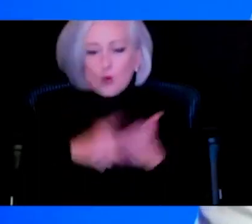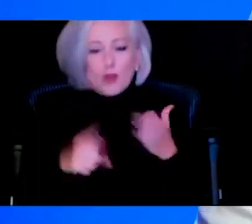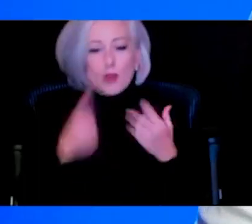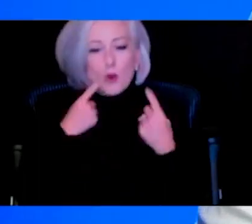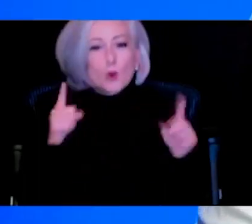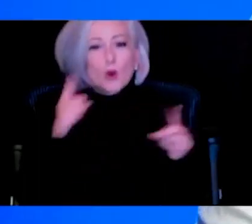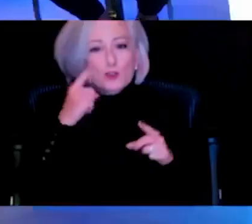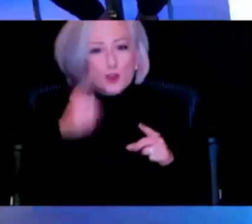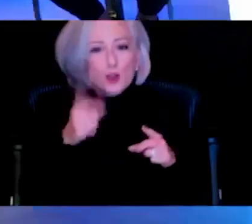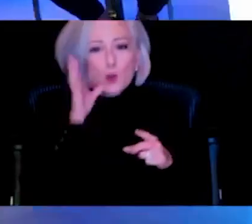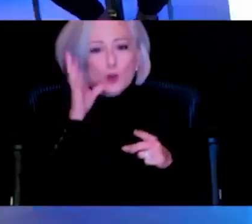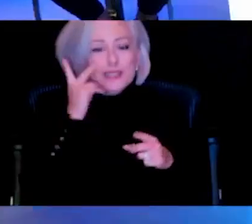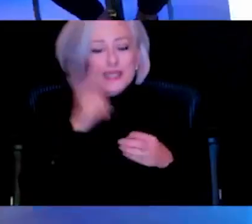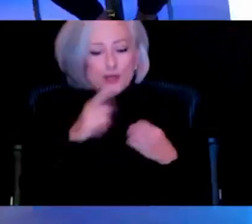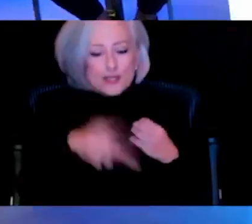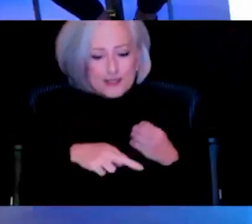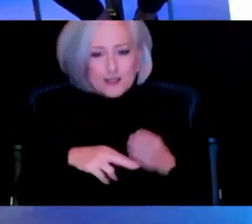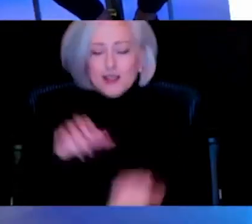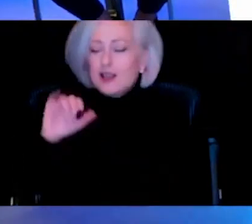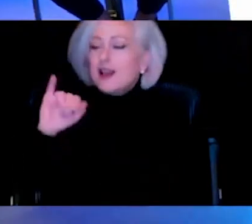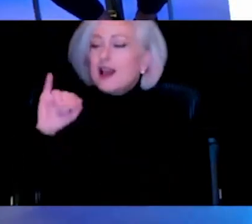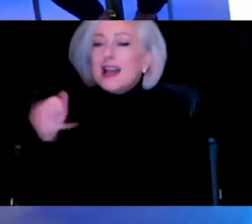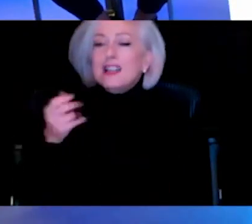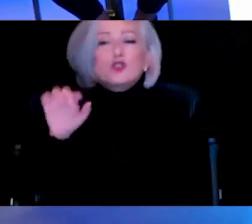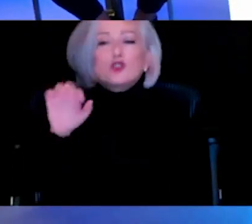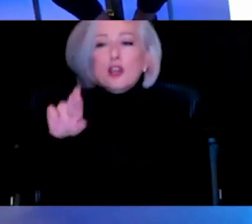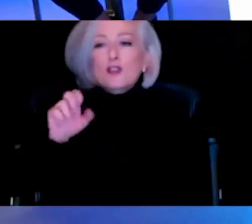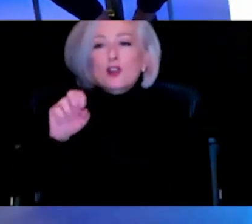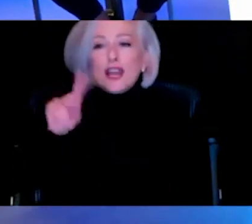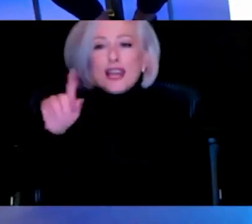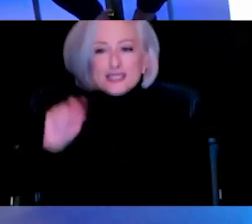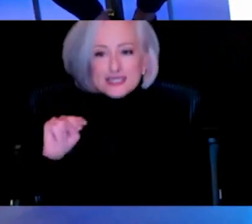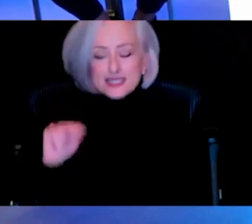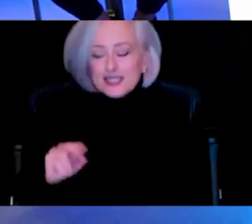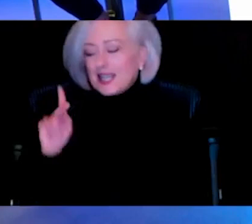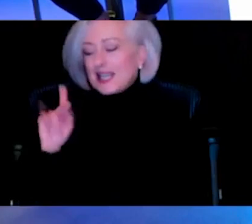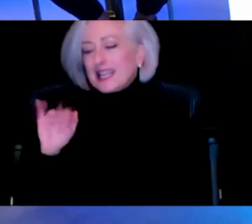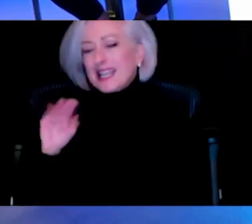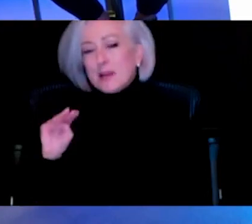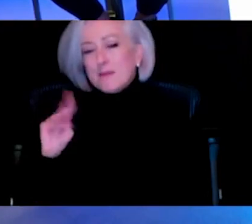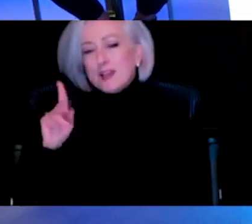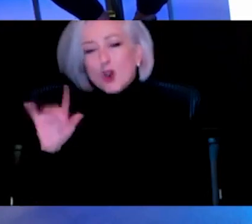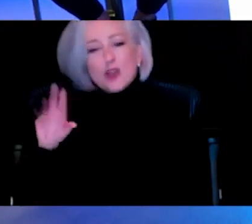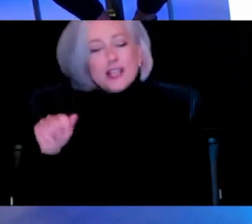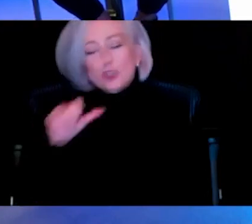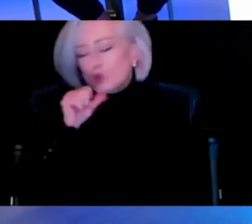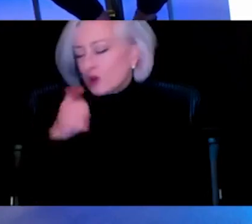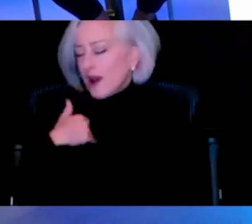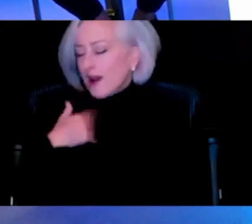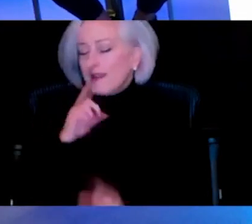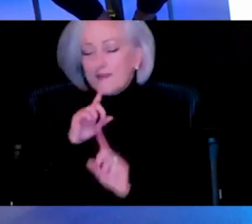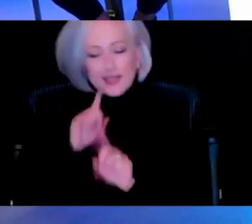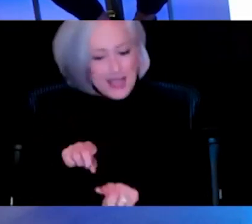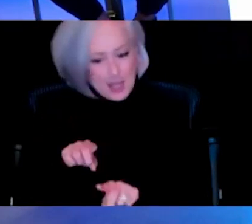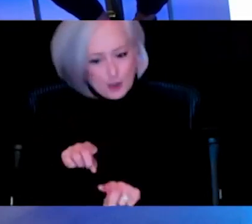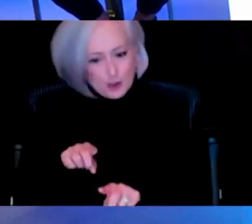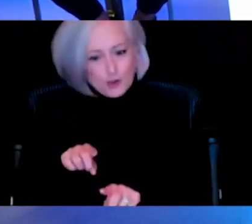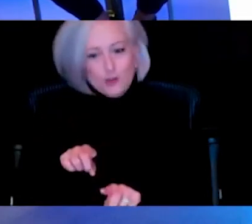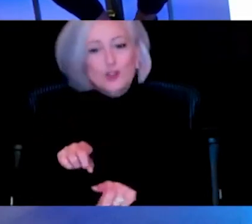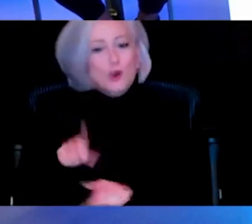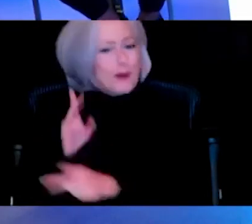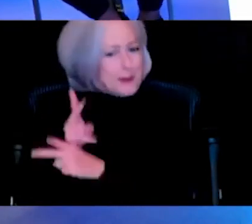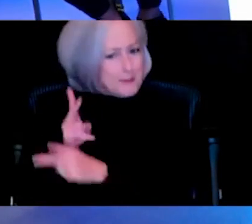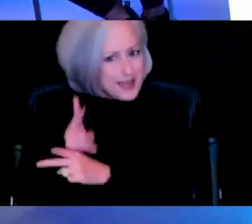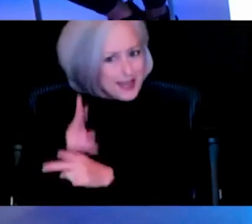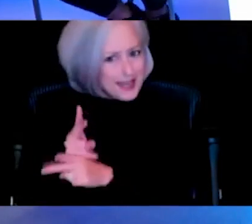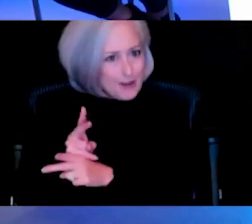a result. And Jennifer Aniston and Kim Kardashian do not have the answers. No. So watch your social media feeds and don't fall into it. Take it with a grain